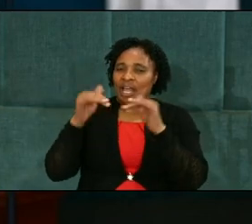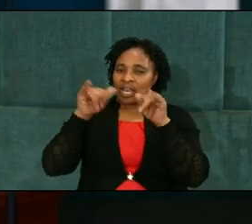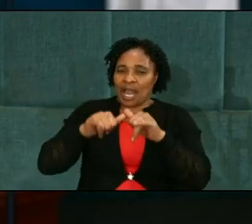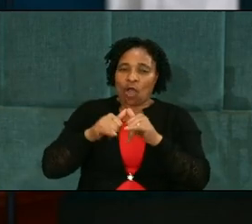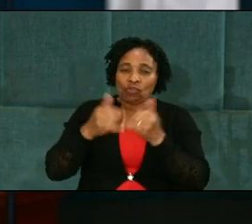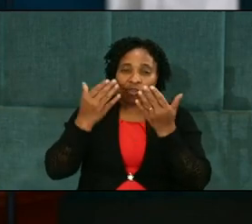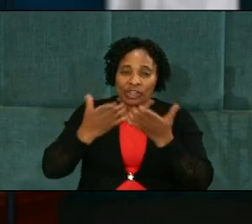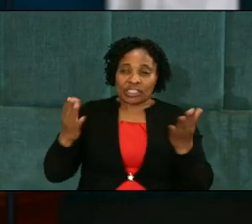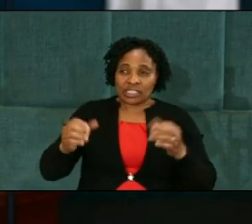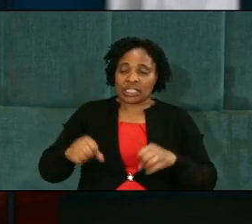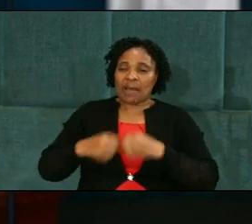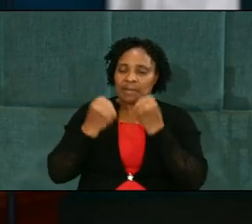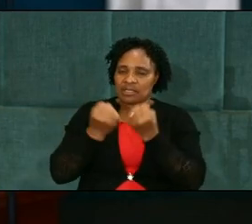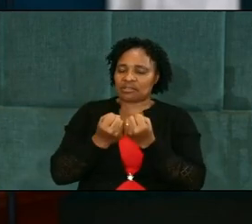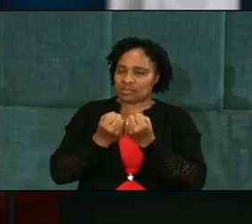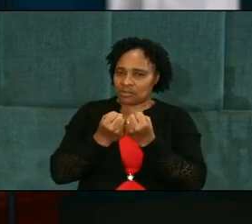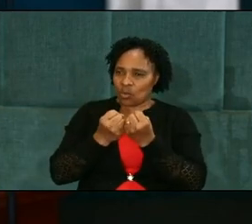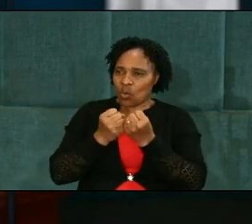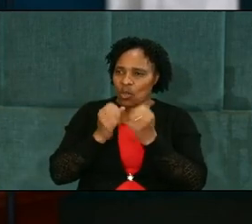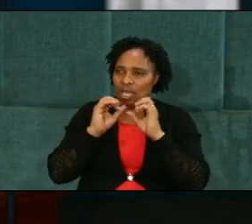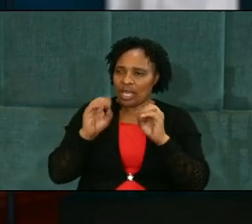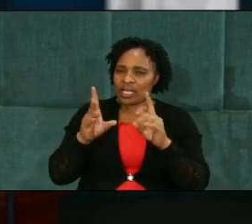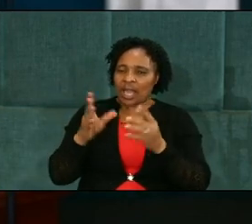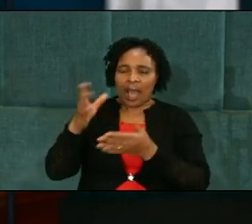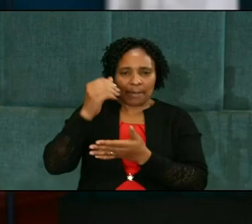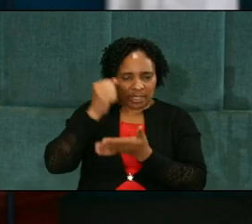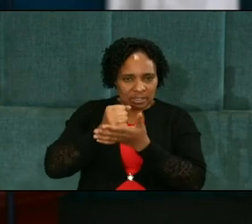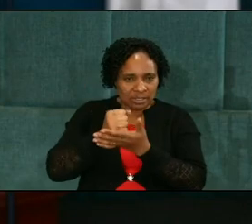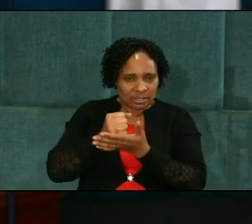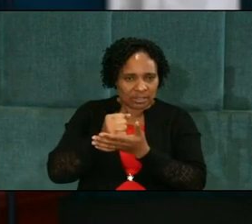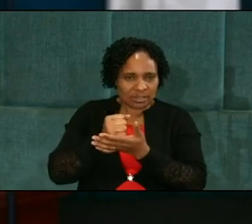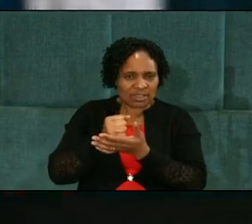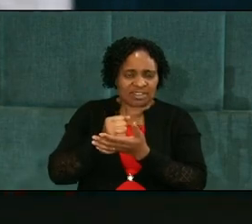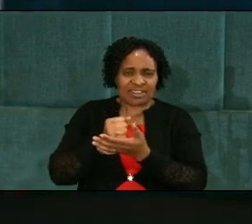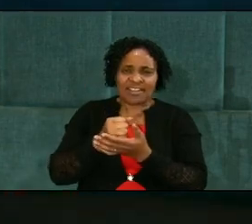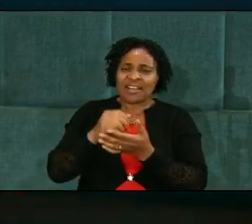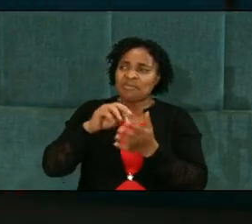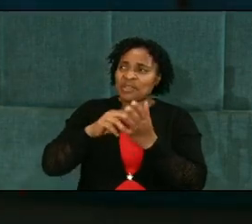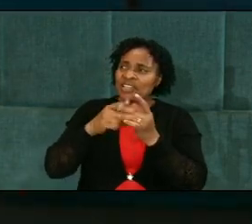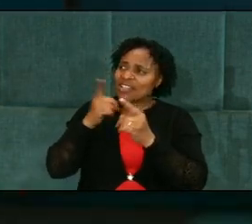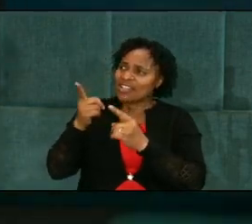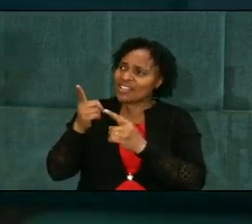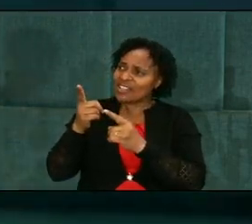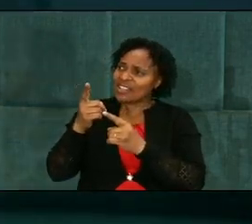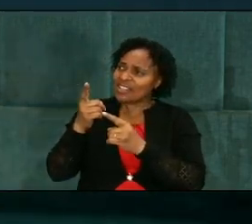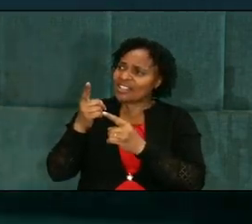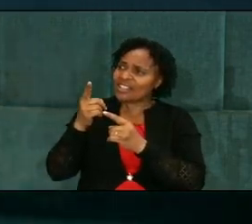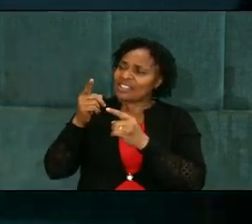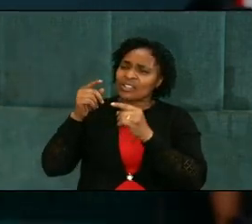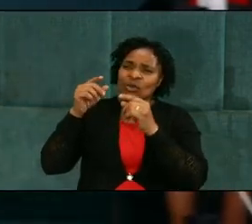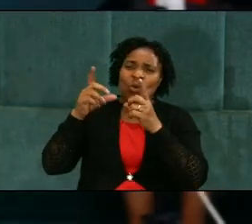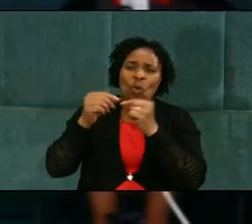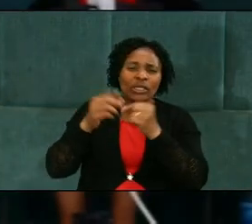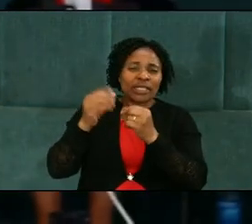finisher. Does that make sense? The Amen. You know, we never call God the Amen, did we? No, we call him all kind of names.